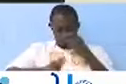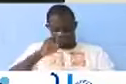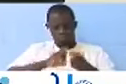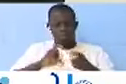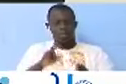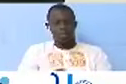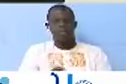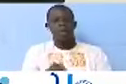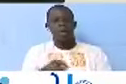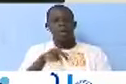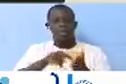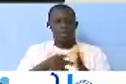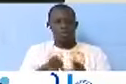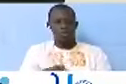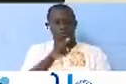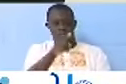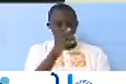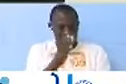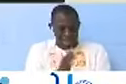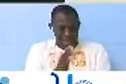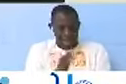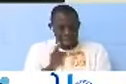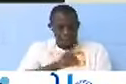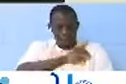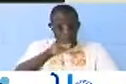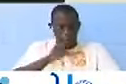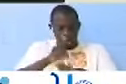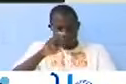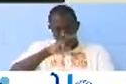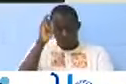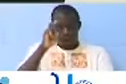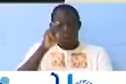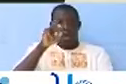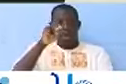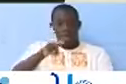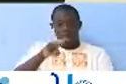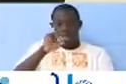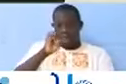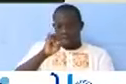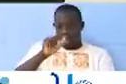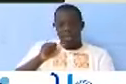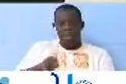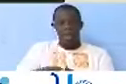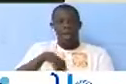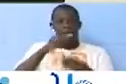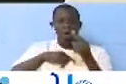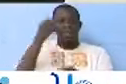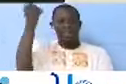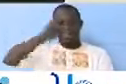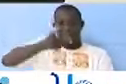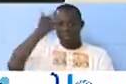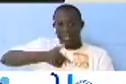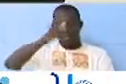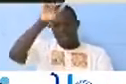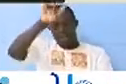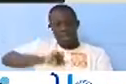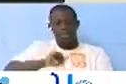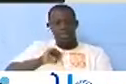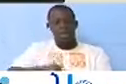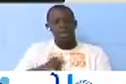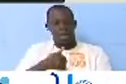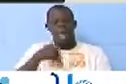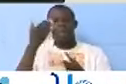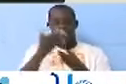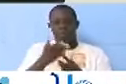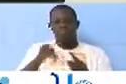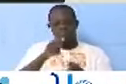been actually at the NIA for about 17 years, and that is why lawyers should never try to calculate anything. But well, I believe you were there for about